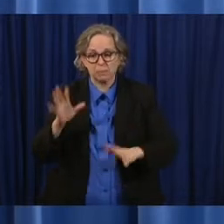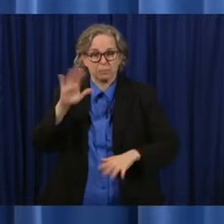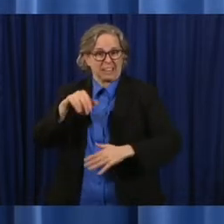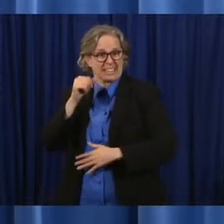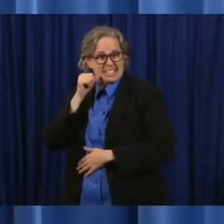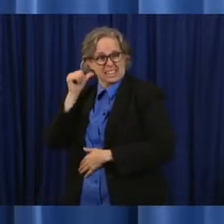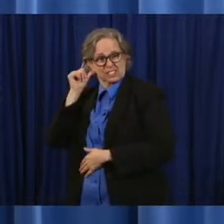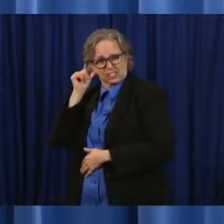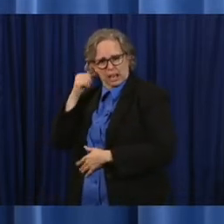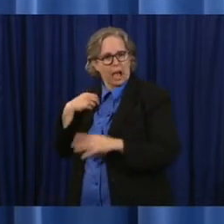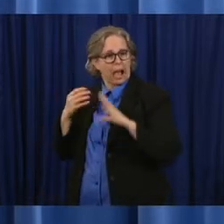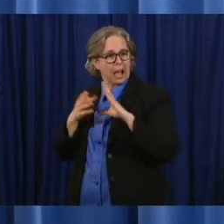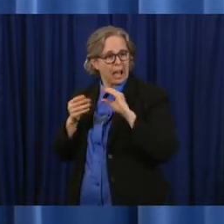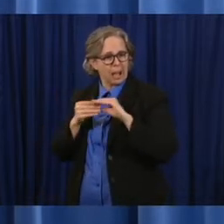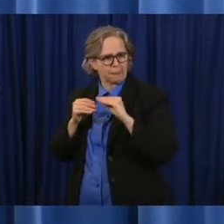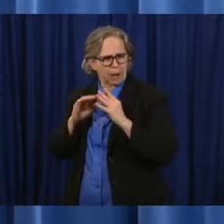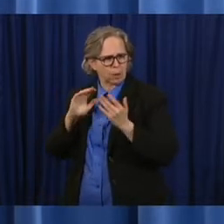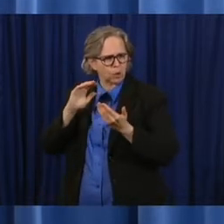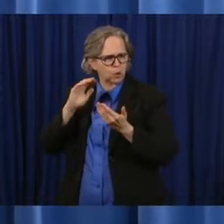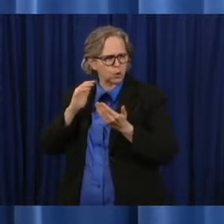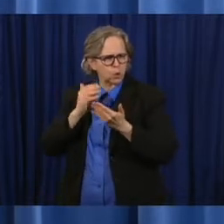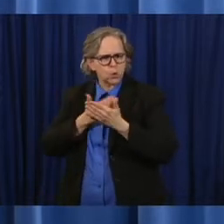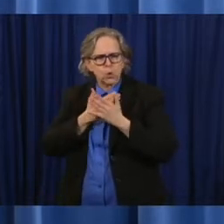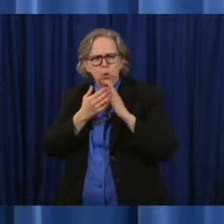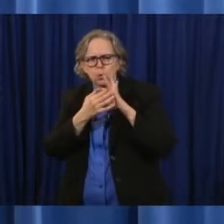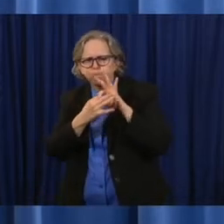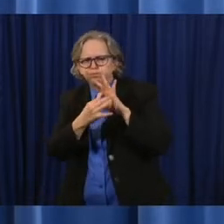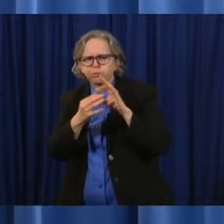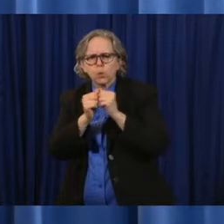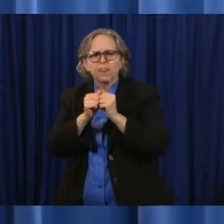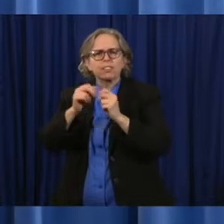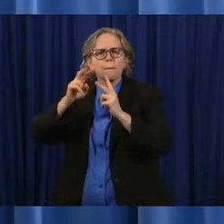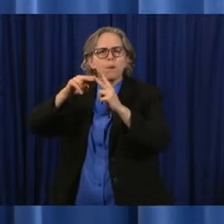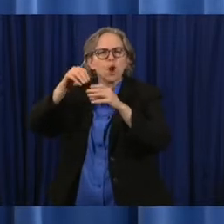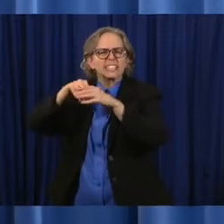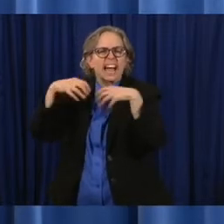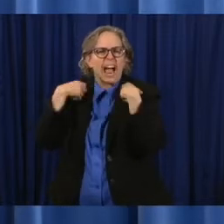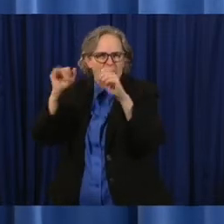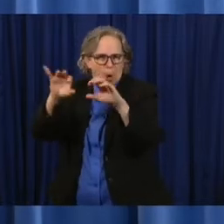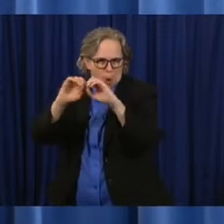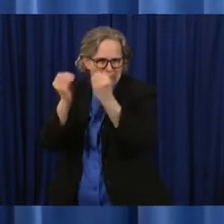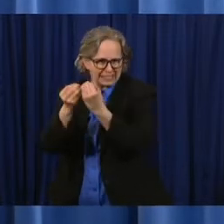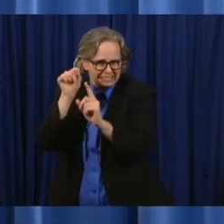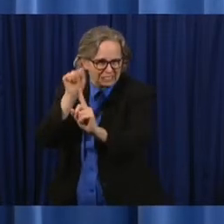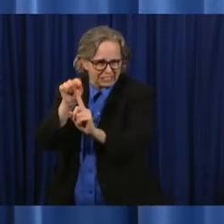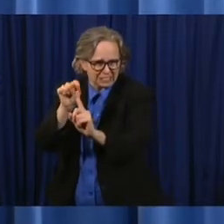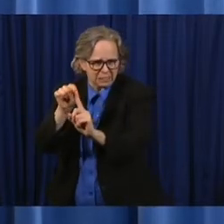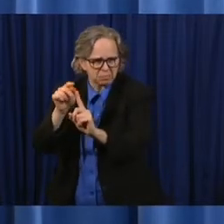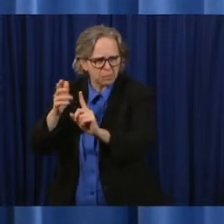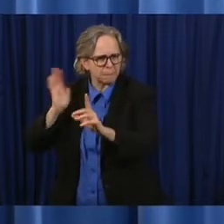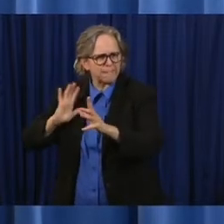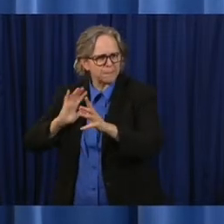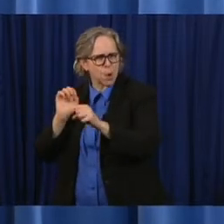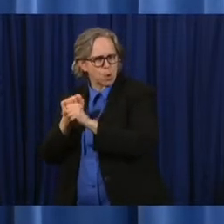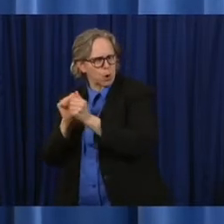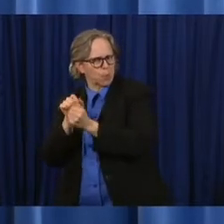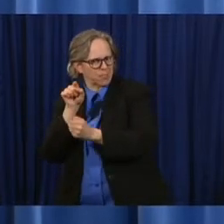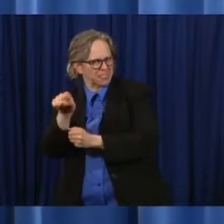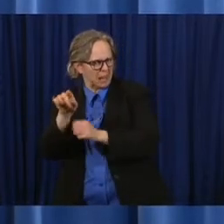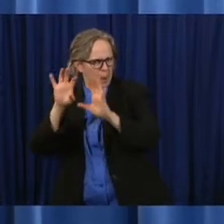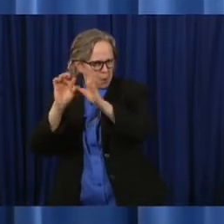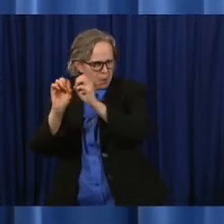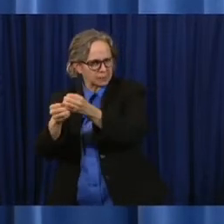a new relationship we have with Partners in Health, group that I have worked with in the past in regard to